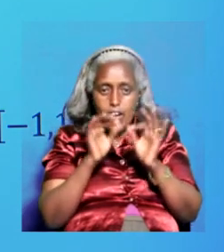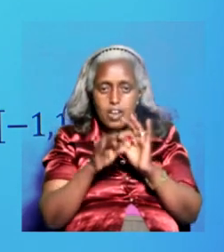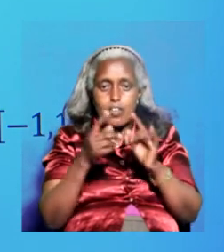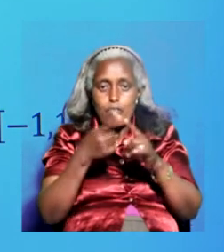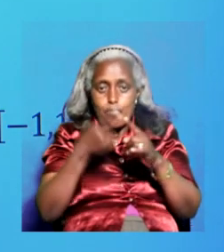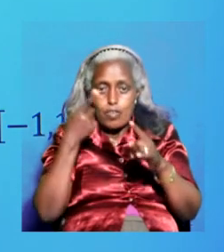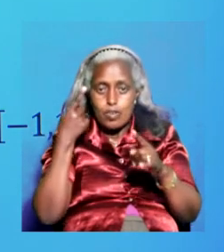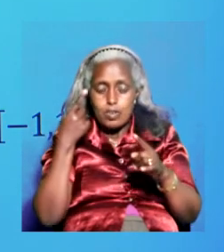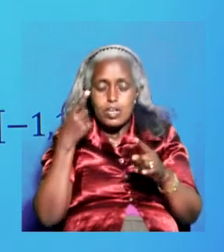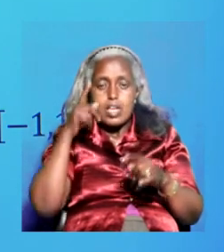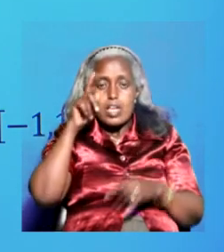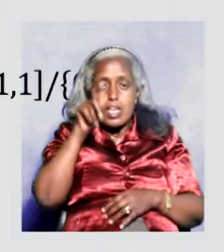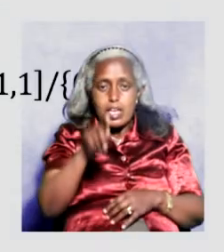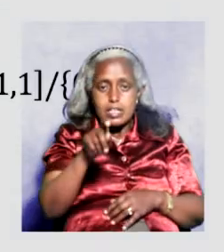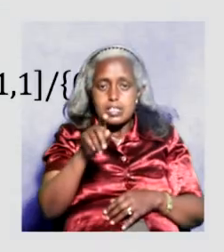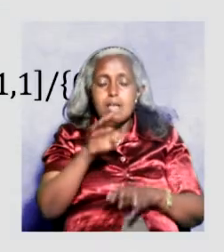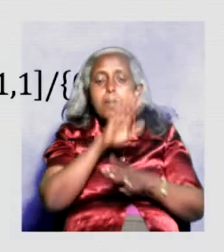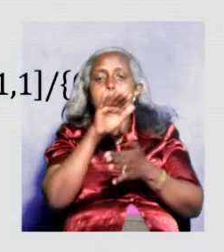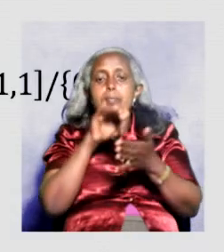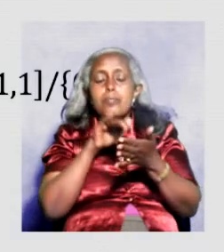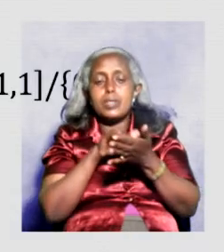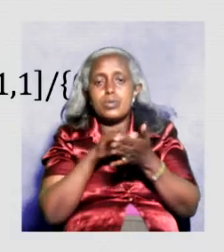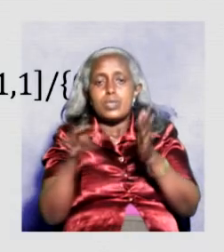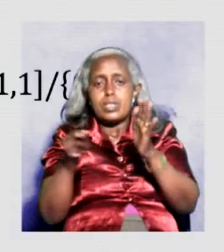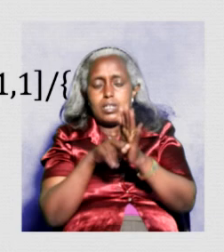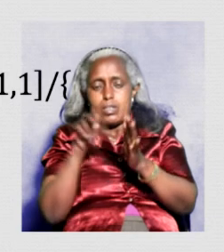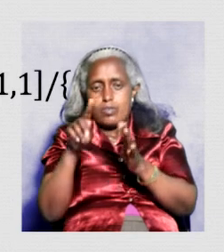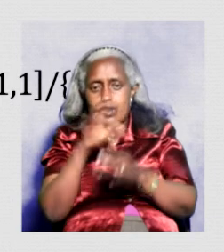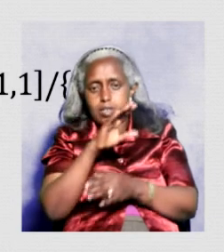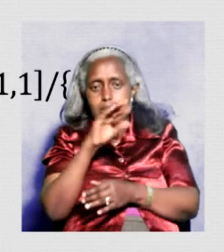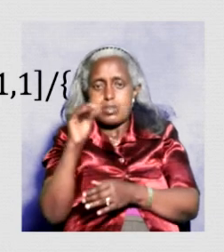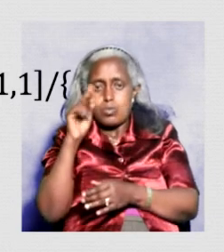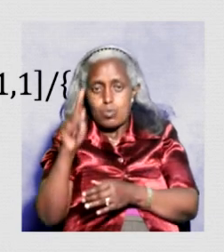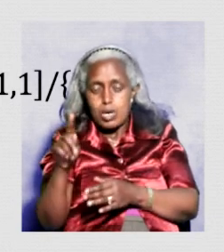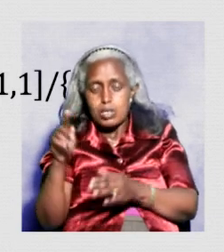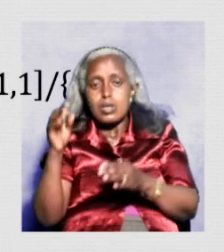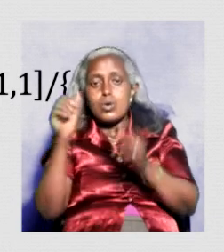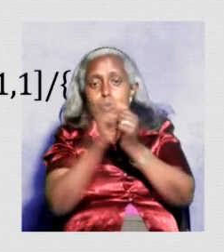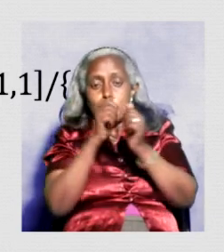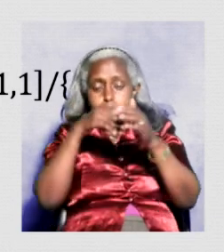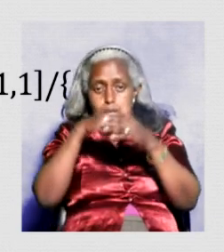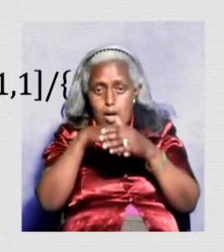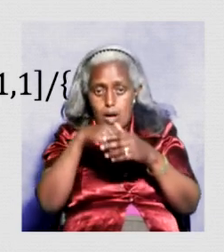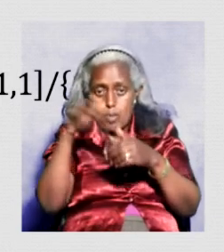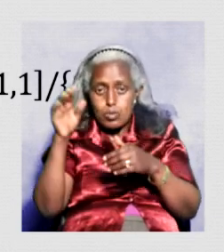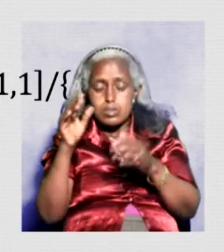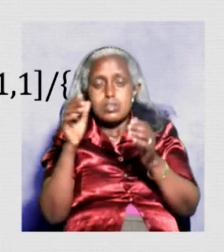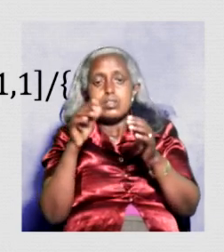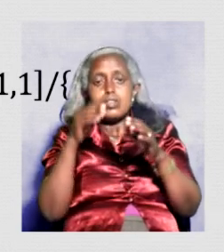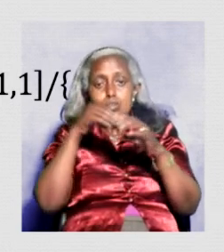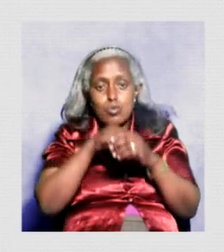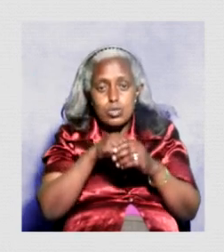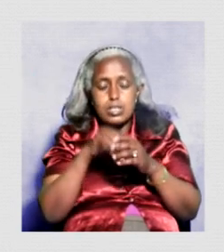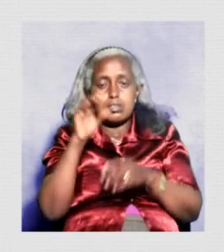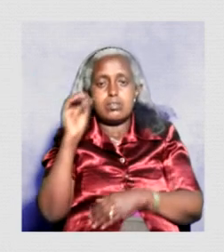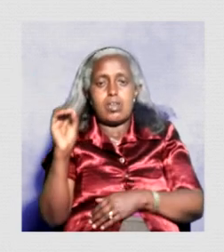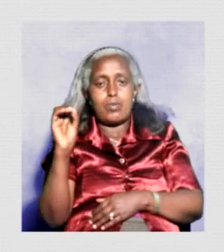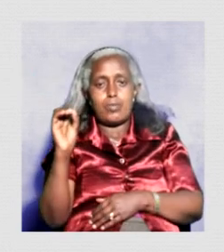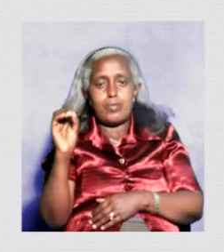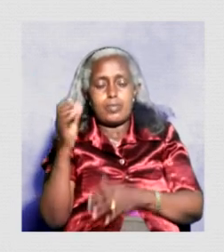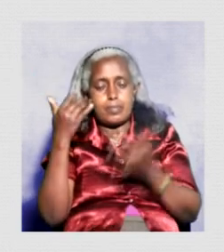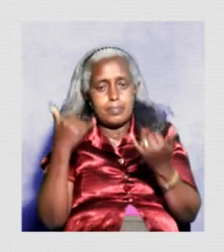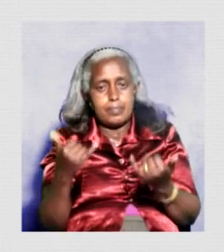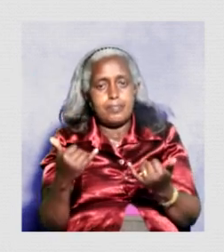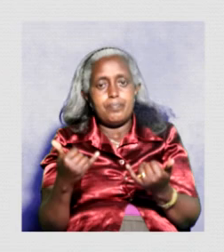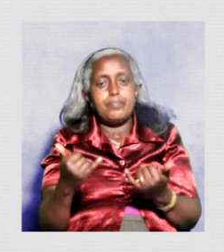for x between -1 and 1 without including 0. Okay,